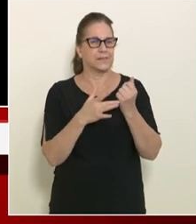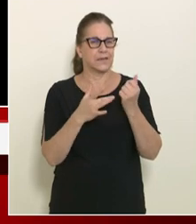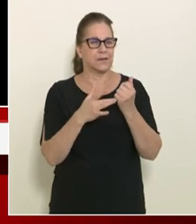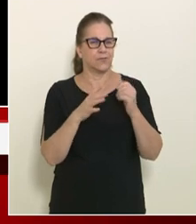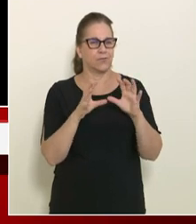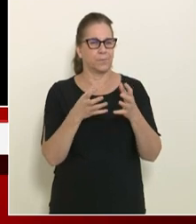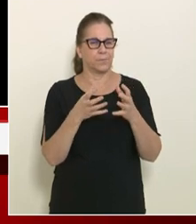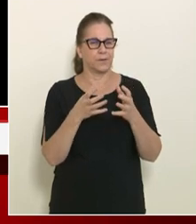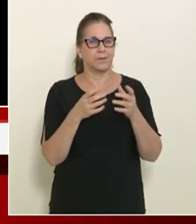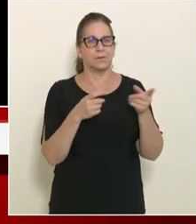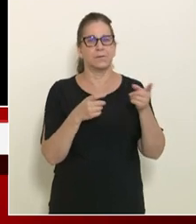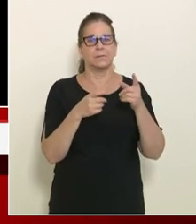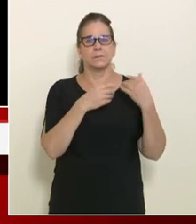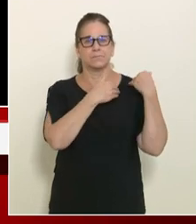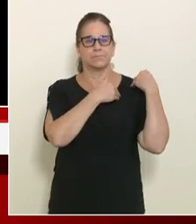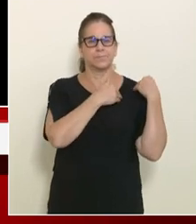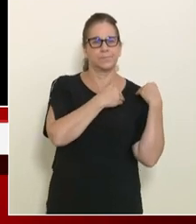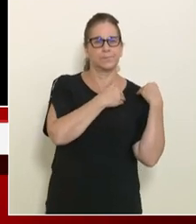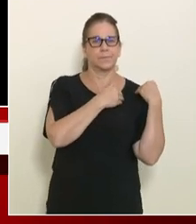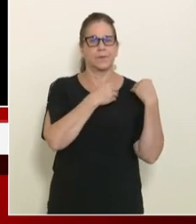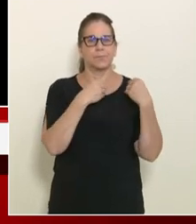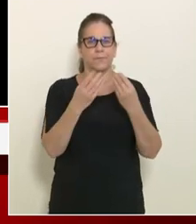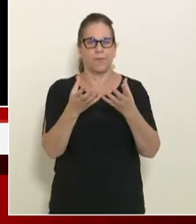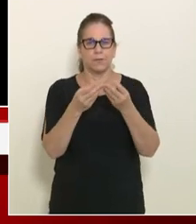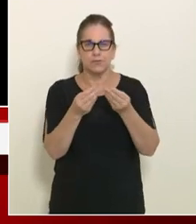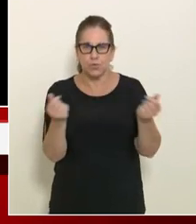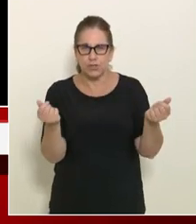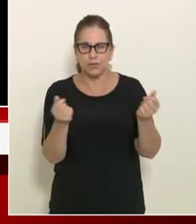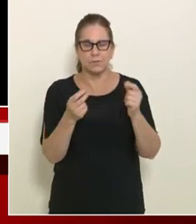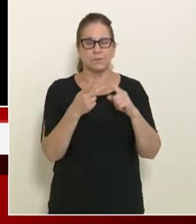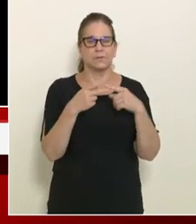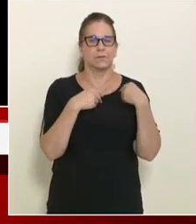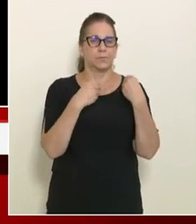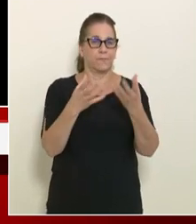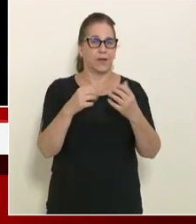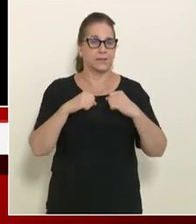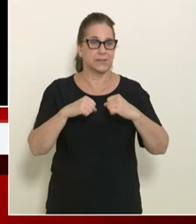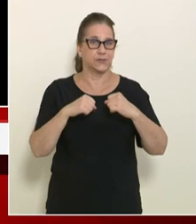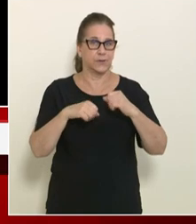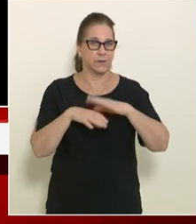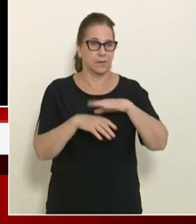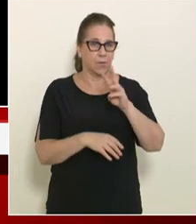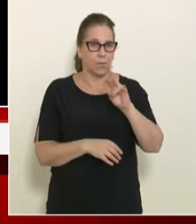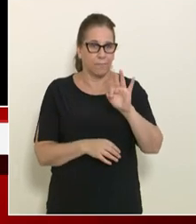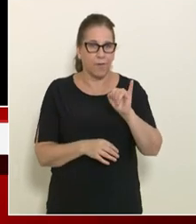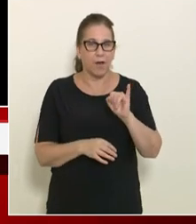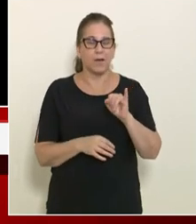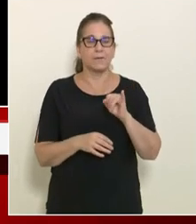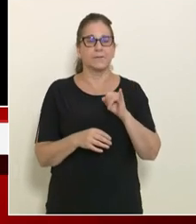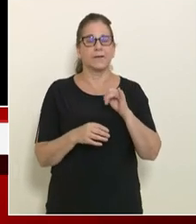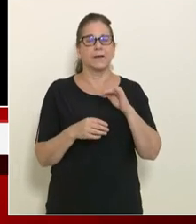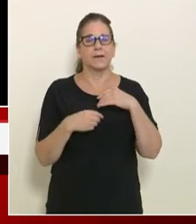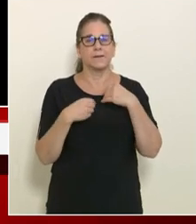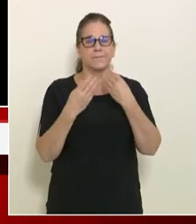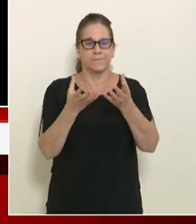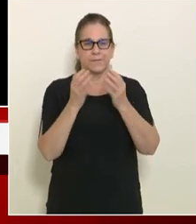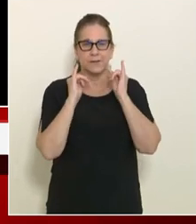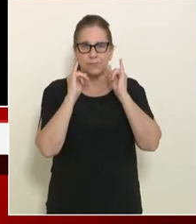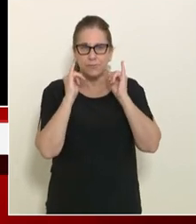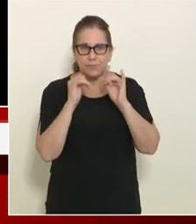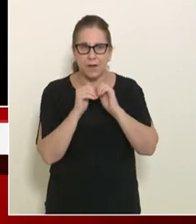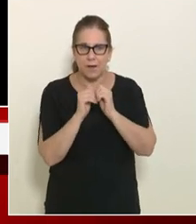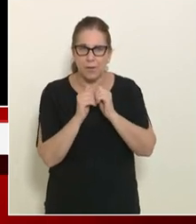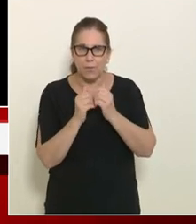It is a very secure solution for our students and their instructional experiences. We're also providing information